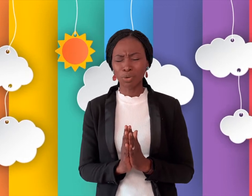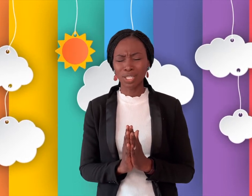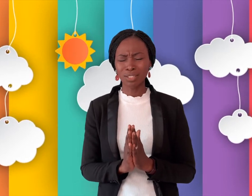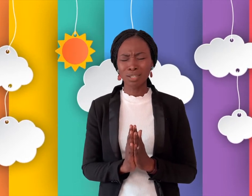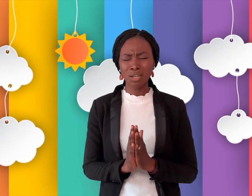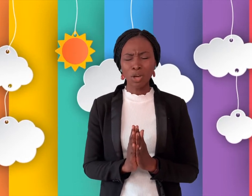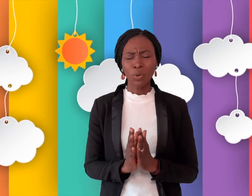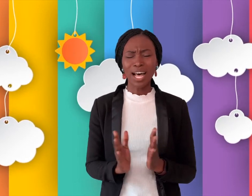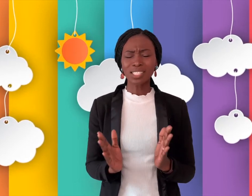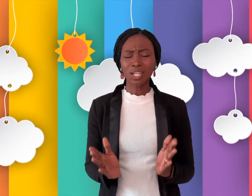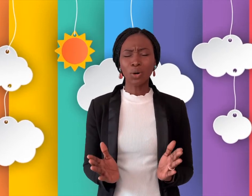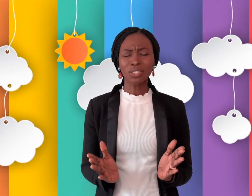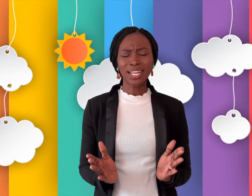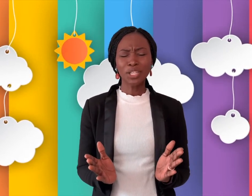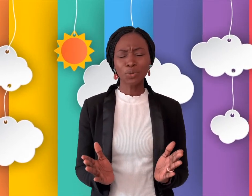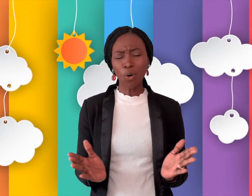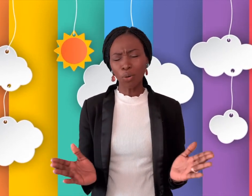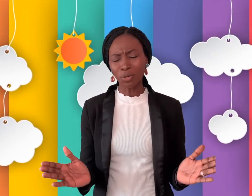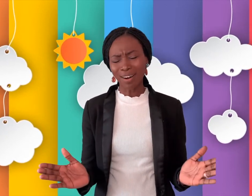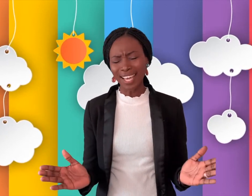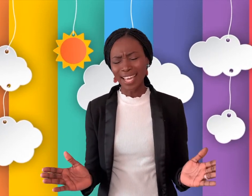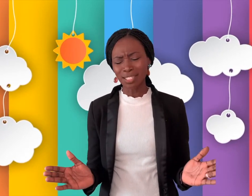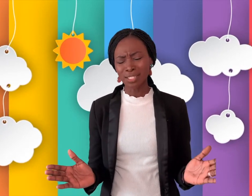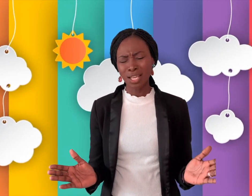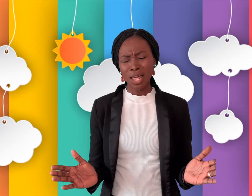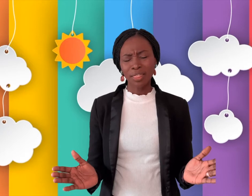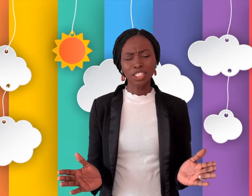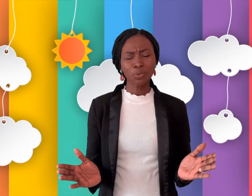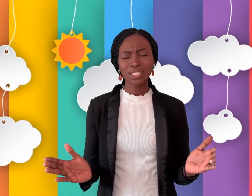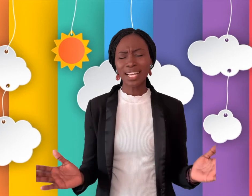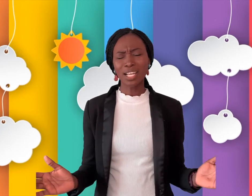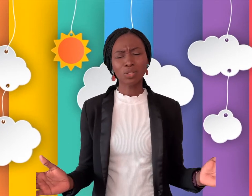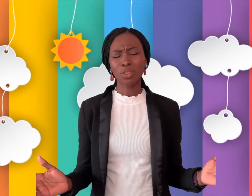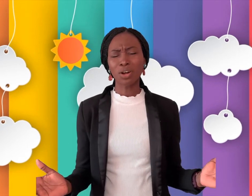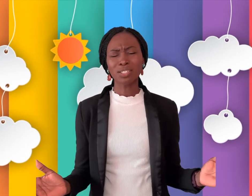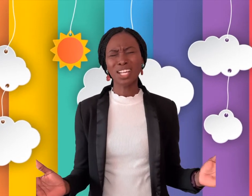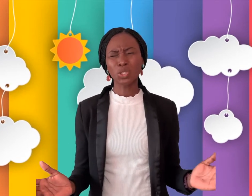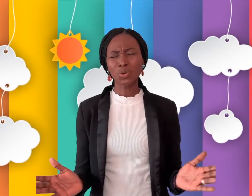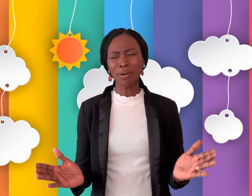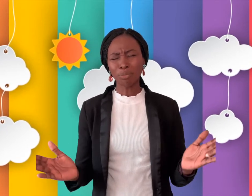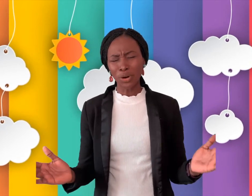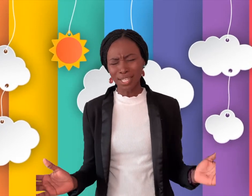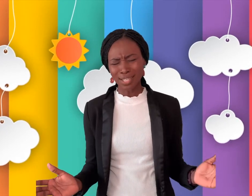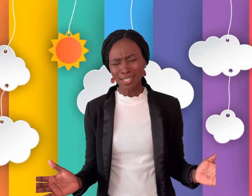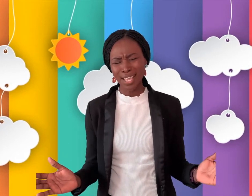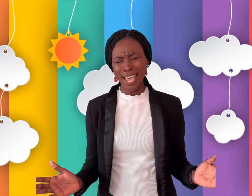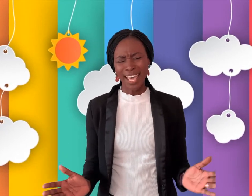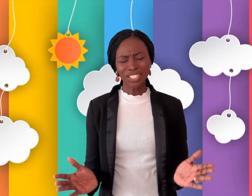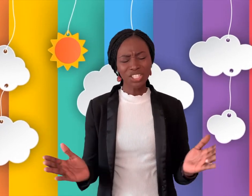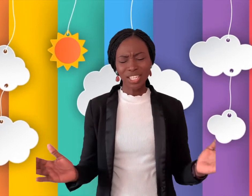this morning, we ask, Lord, that you will hold our hands, that you will dance with us, that you will embrace